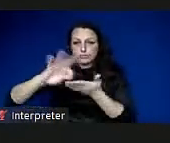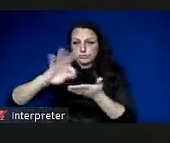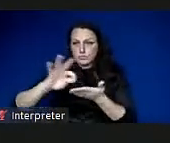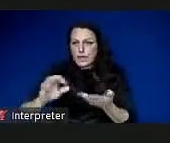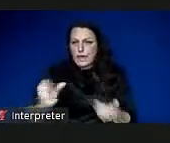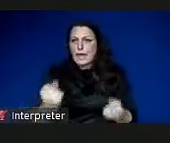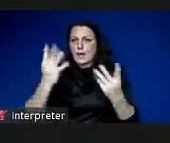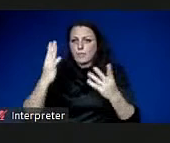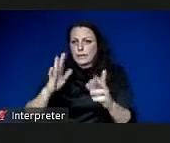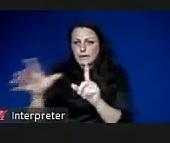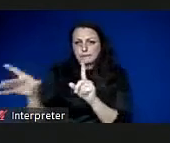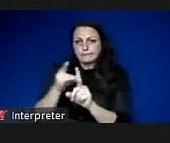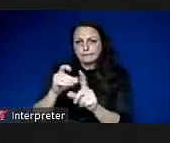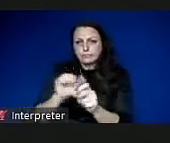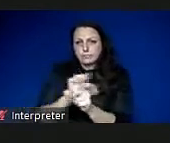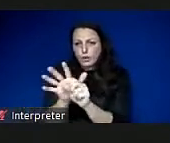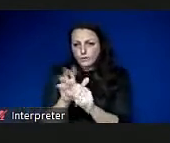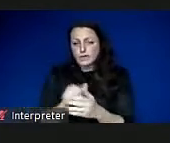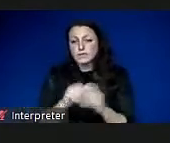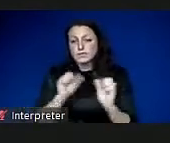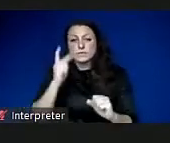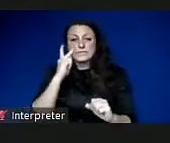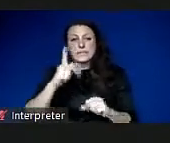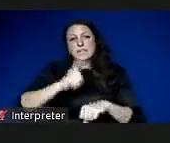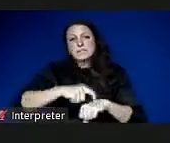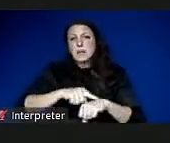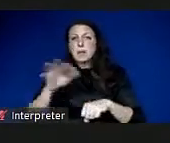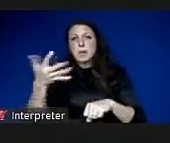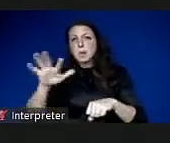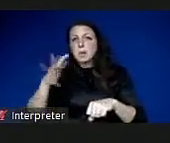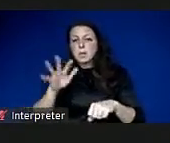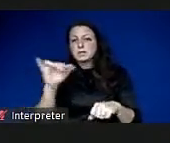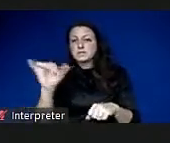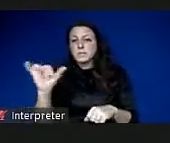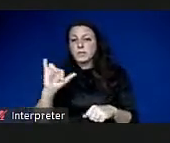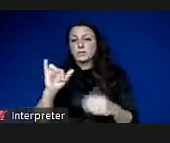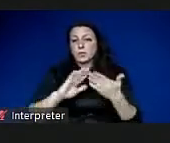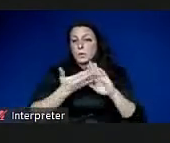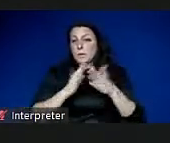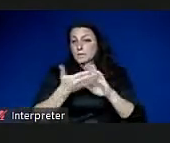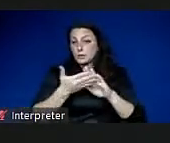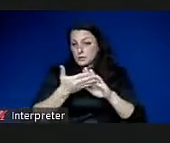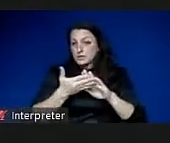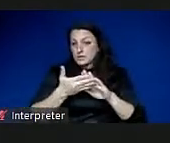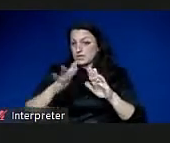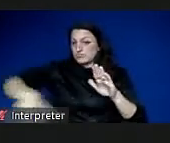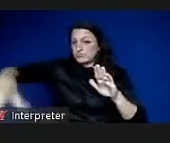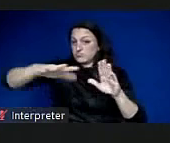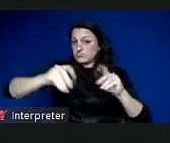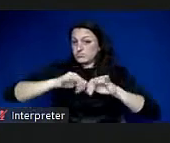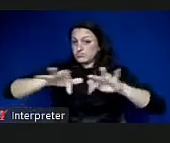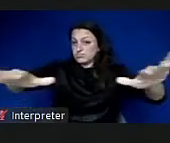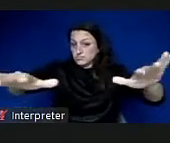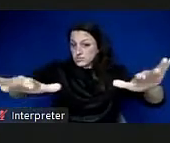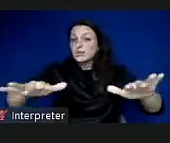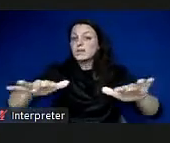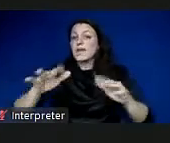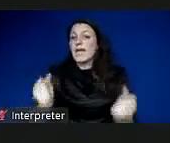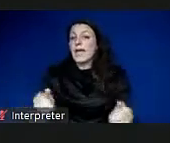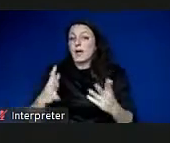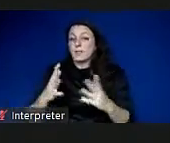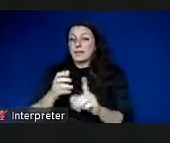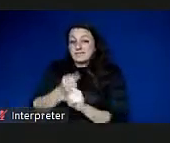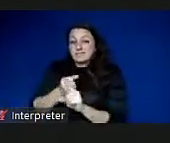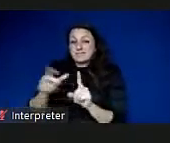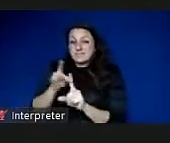what we see here is that the timing is quite similar. So as community transmission rose in Colorado, cases in long-term care facilities also